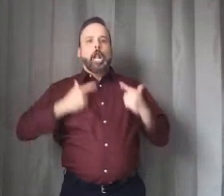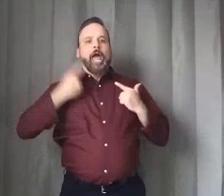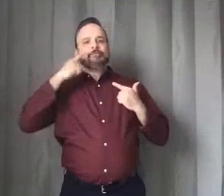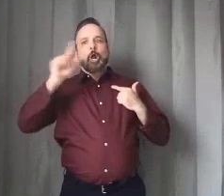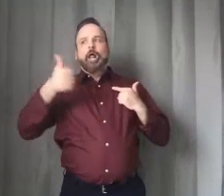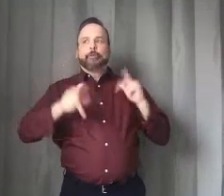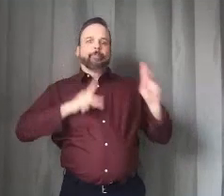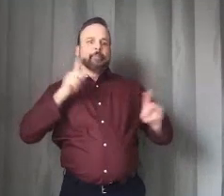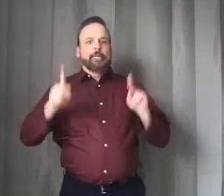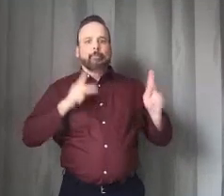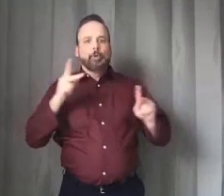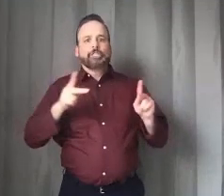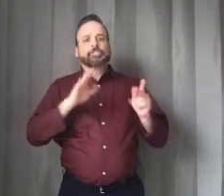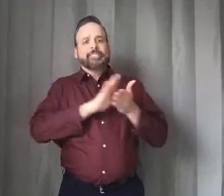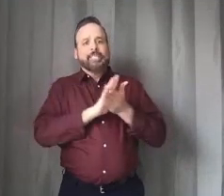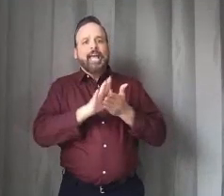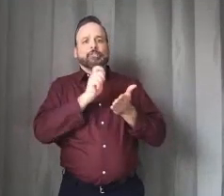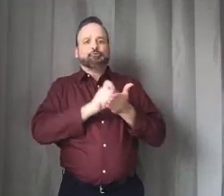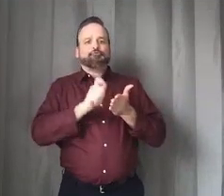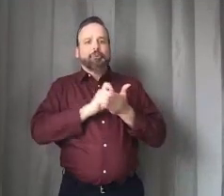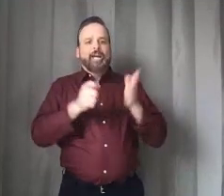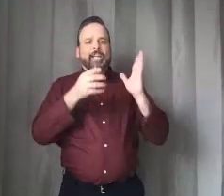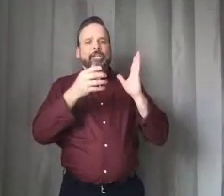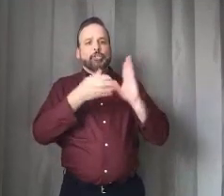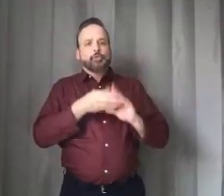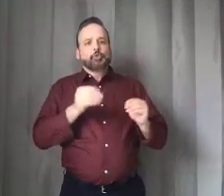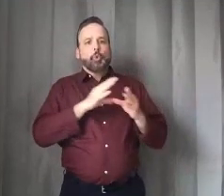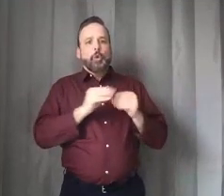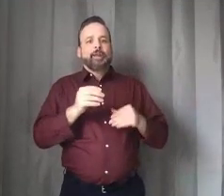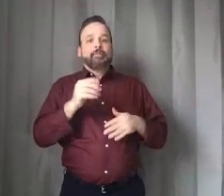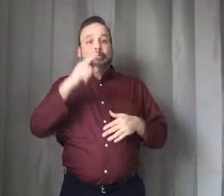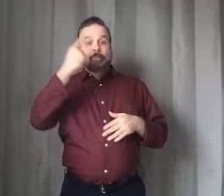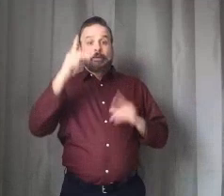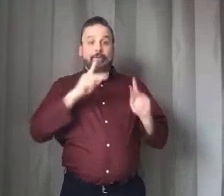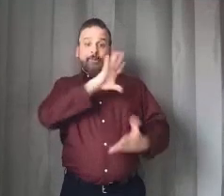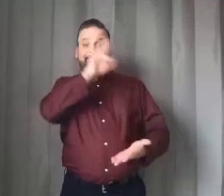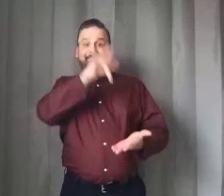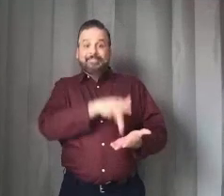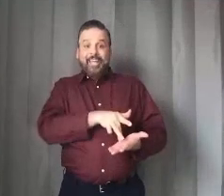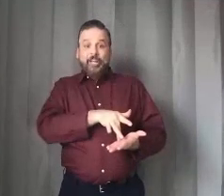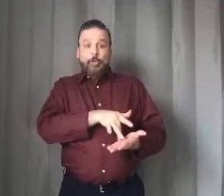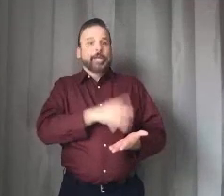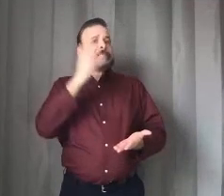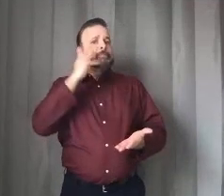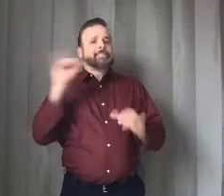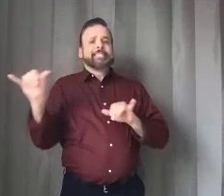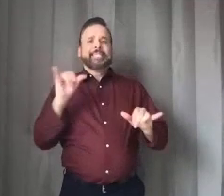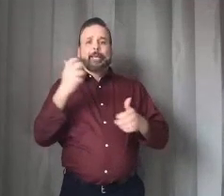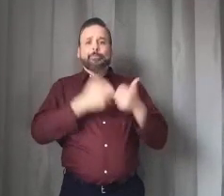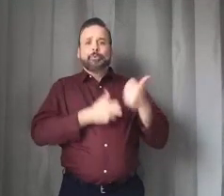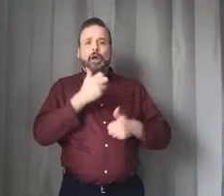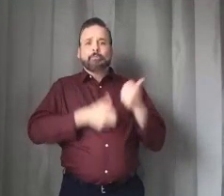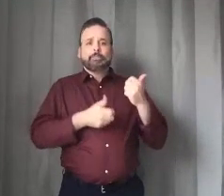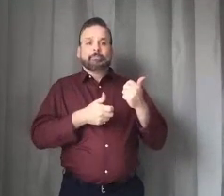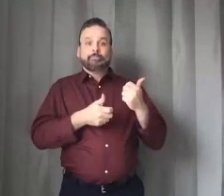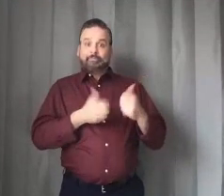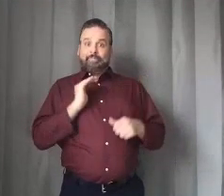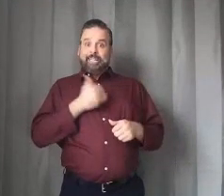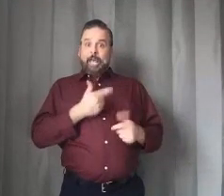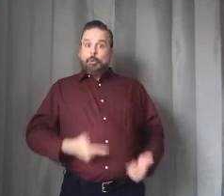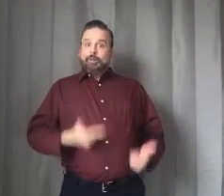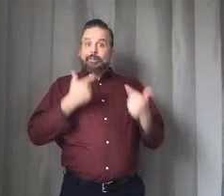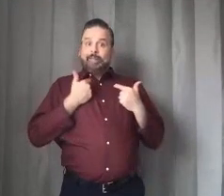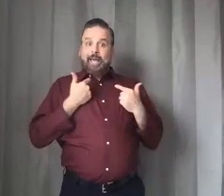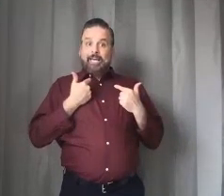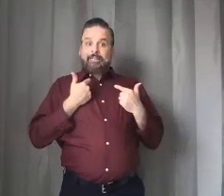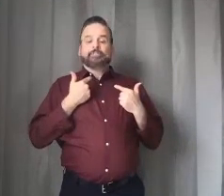it's just nice to write a story where we're at the center of it, and we have the same problems that everyone else, just like in our lives. That's, I mean,